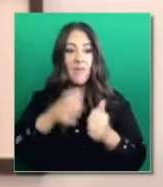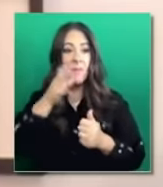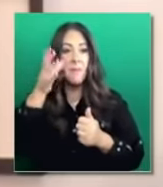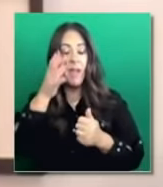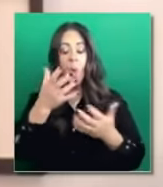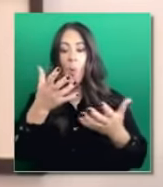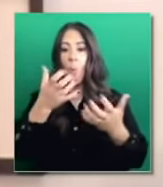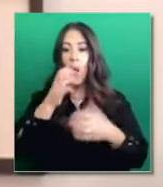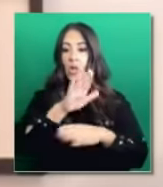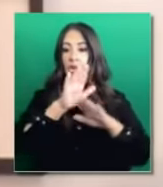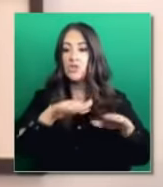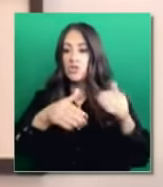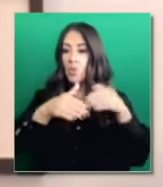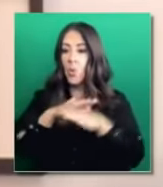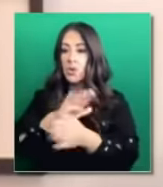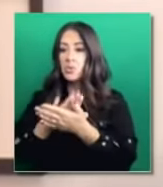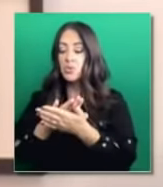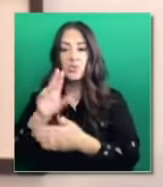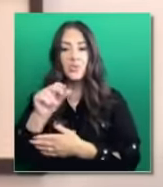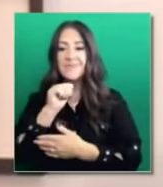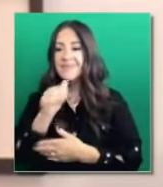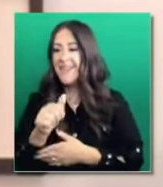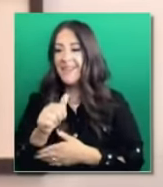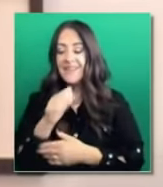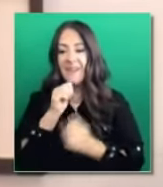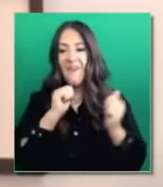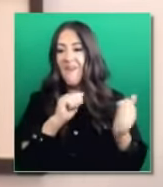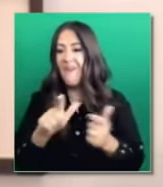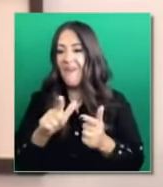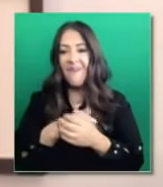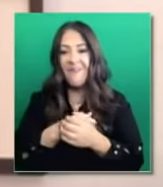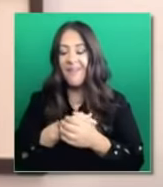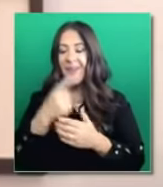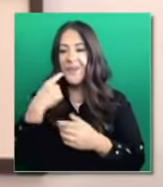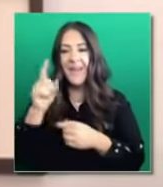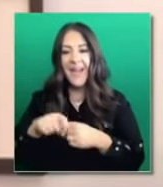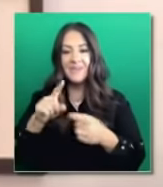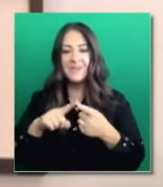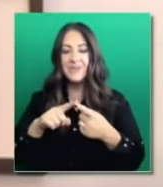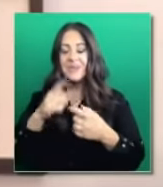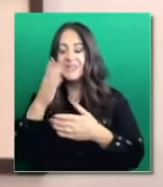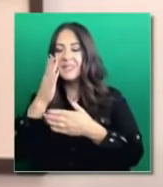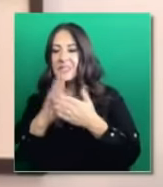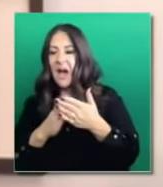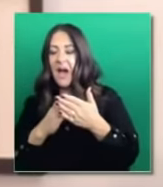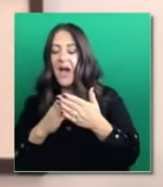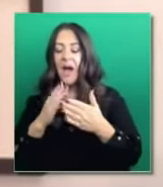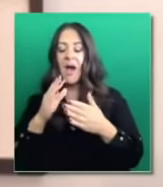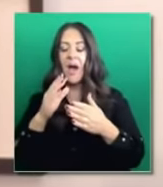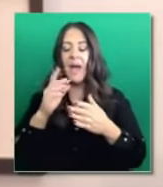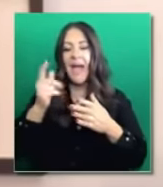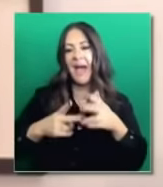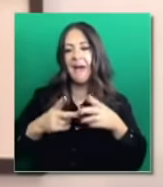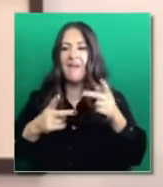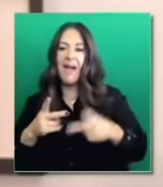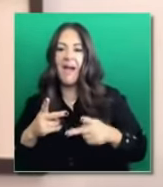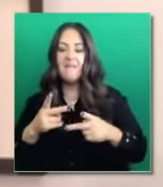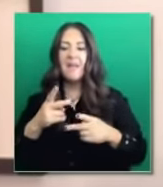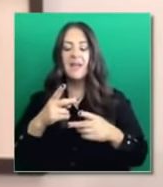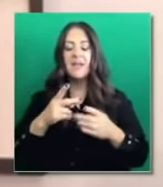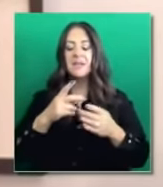in-person instruction. We're going to find ourselves in a balance of modes of instruction, hybrid instruction. Every school district is going to have to